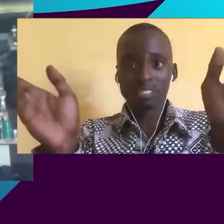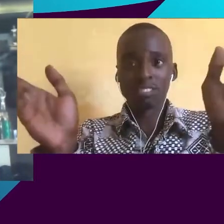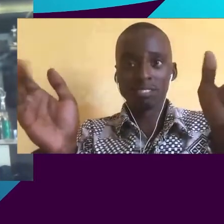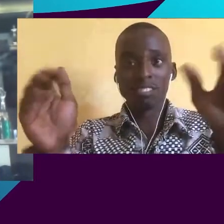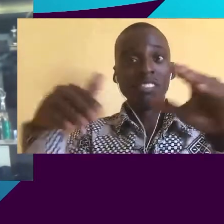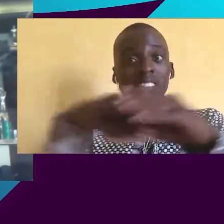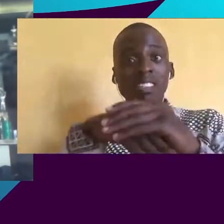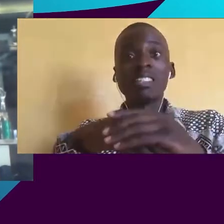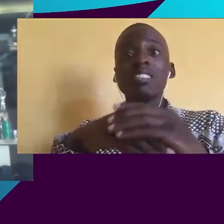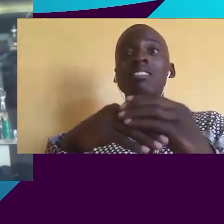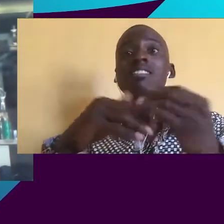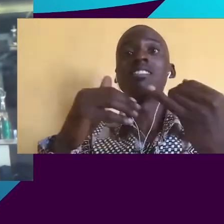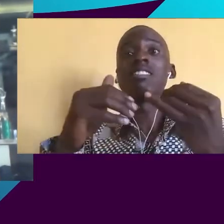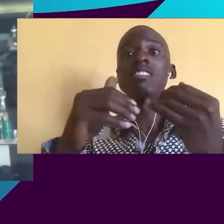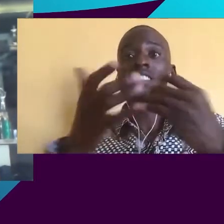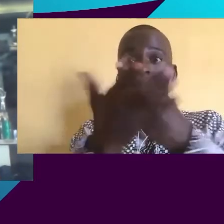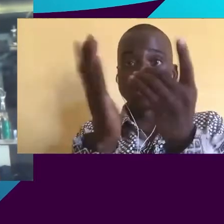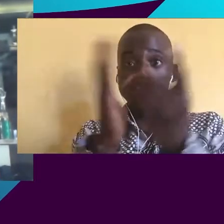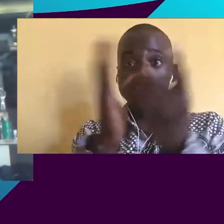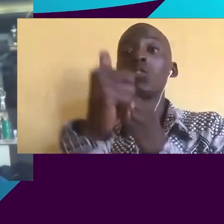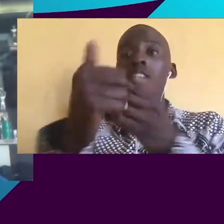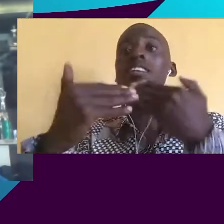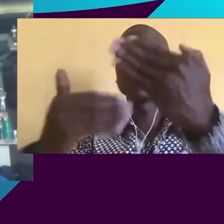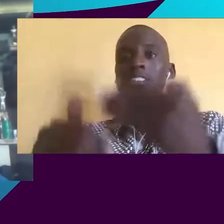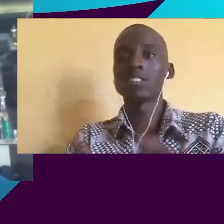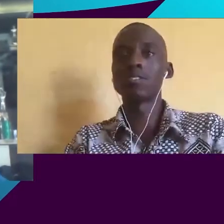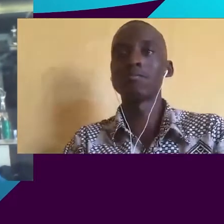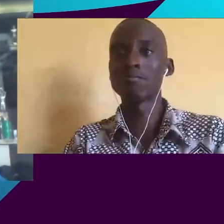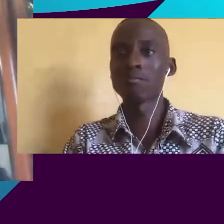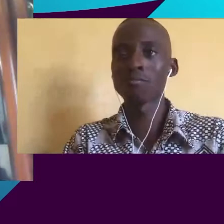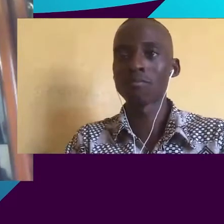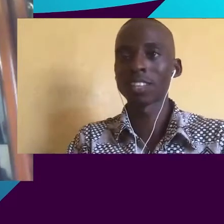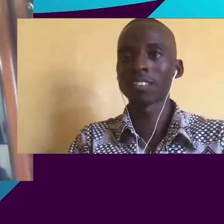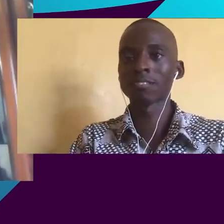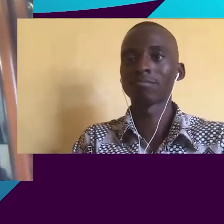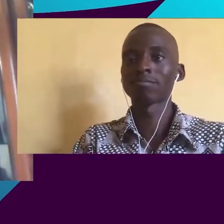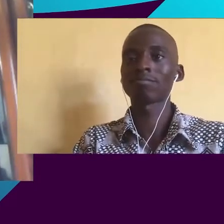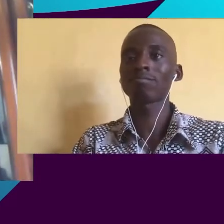head? Thank you. The floor is yours, Ms. Rosette.